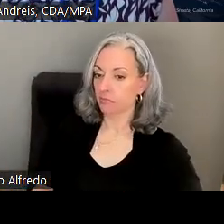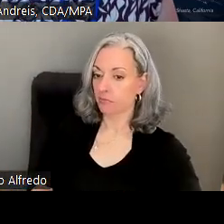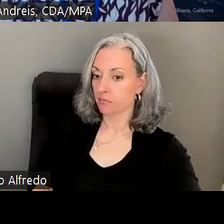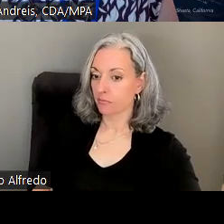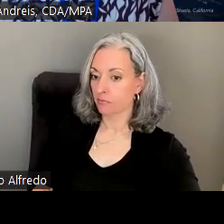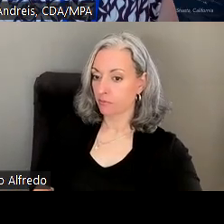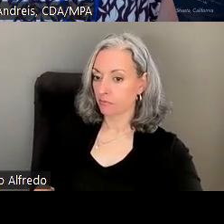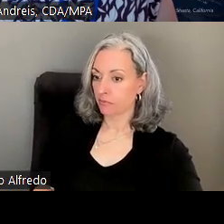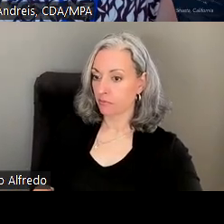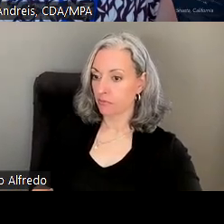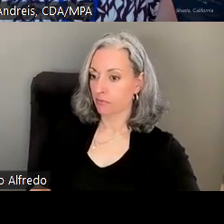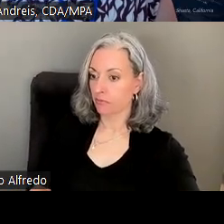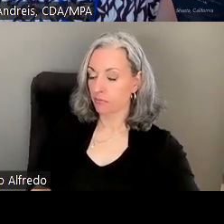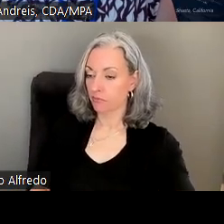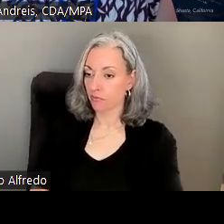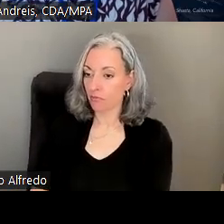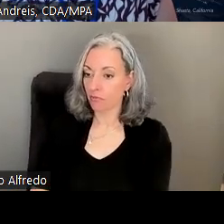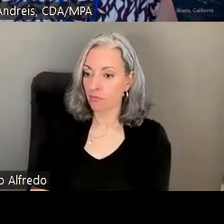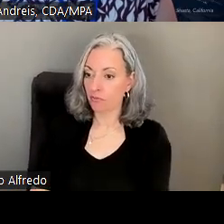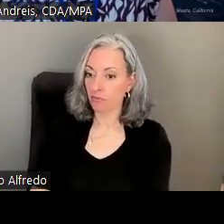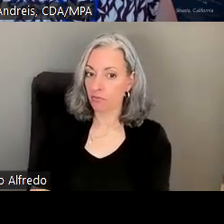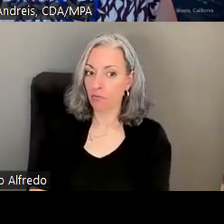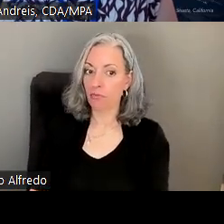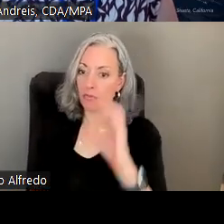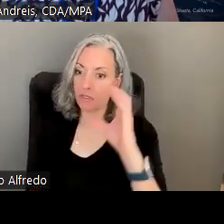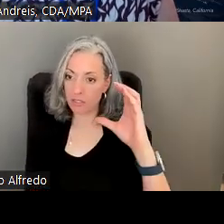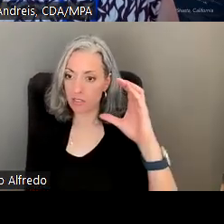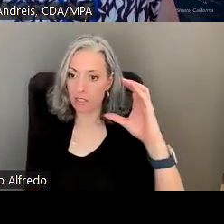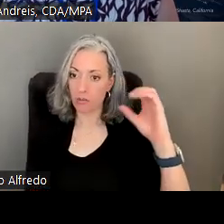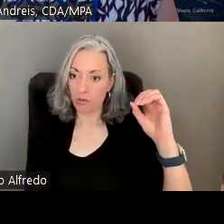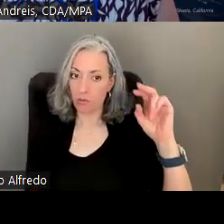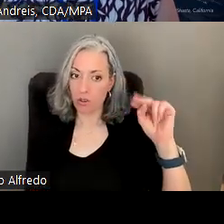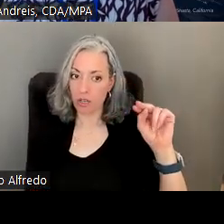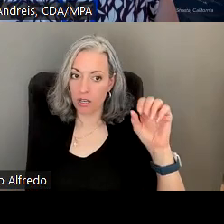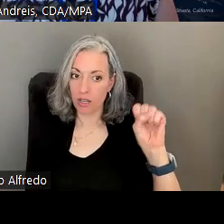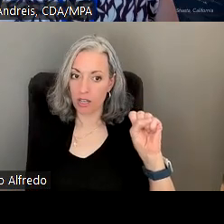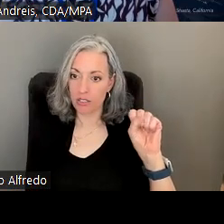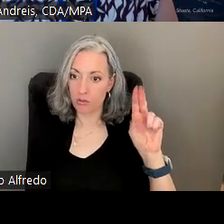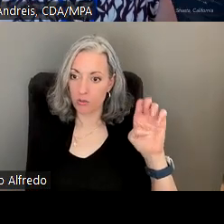our webinar over to Consuelo Gambino